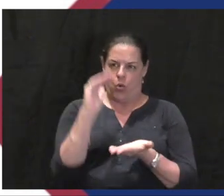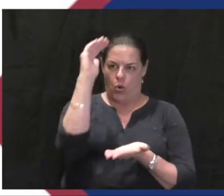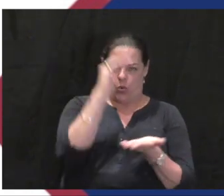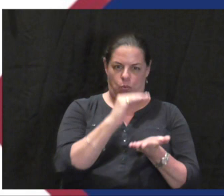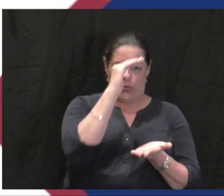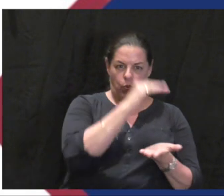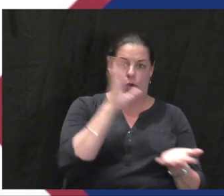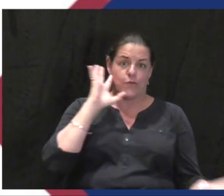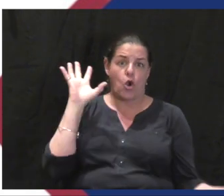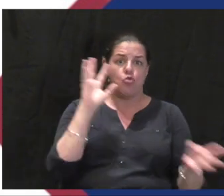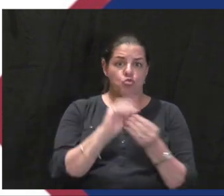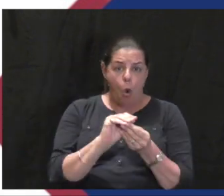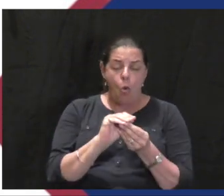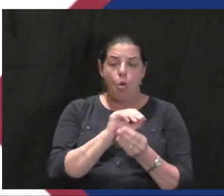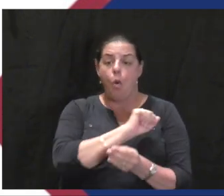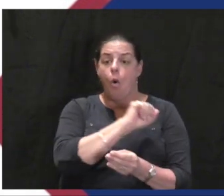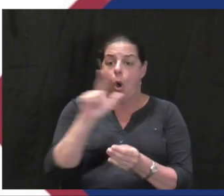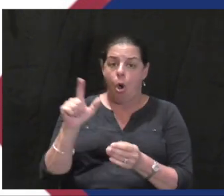did the